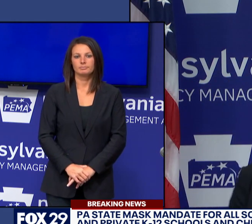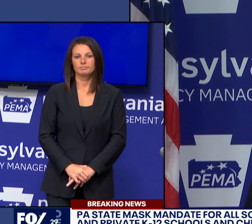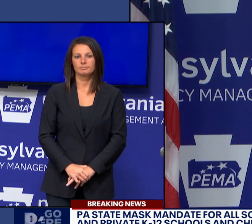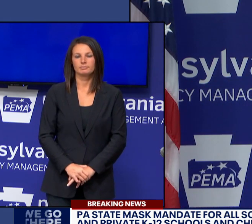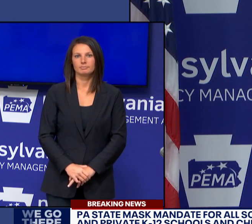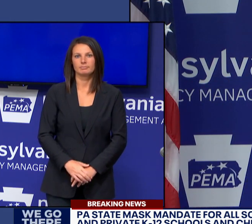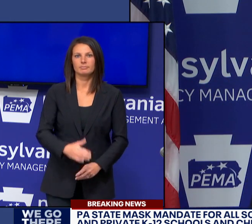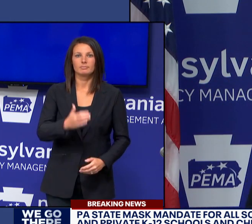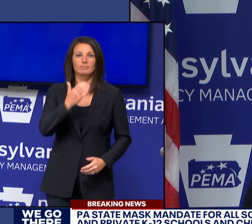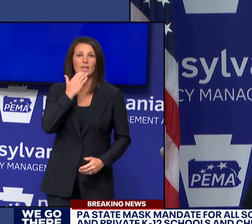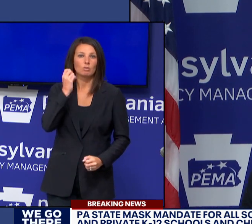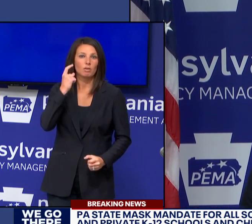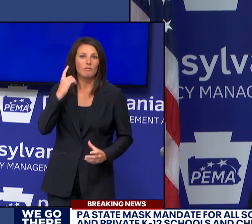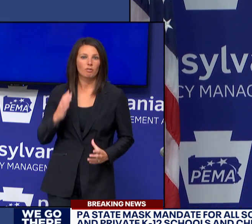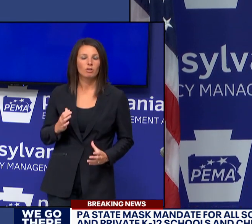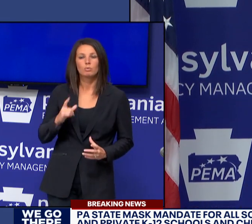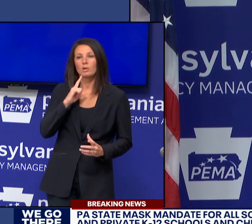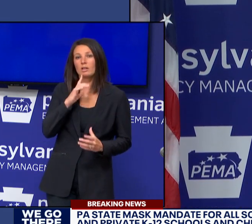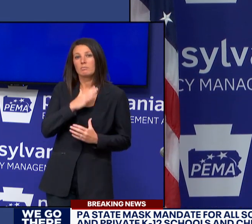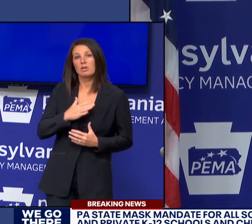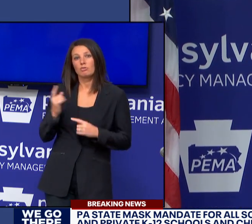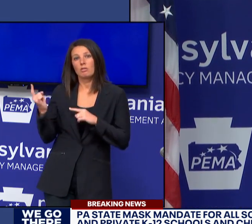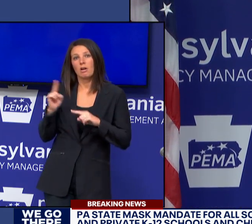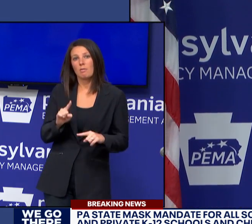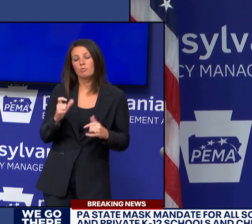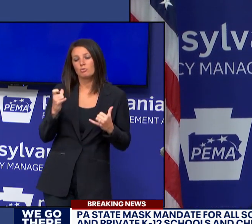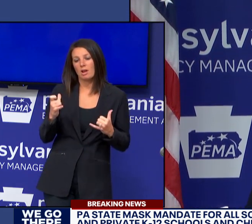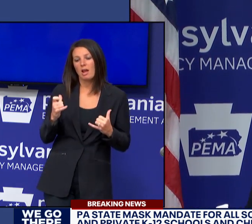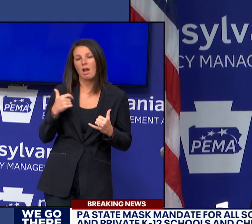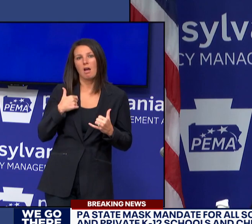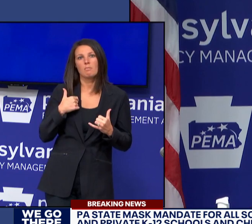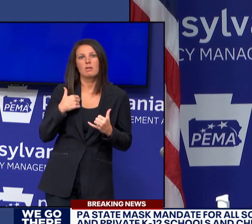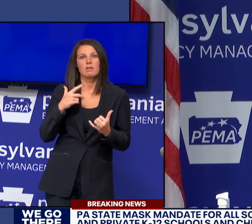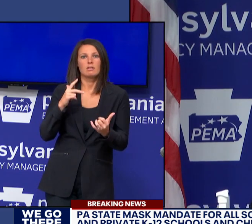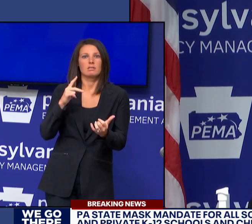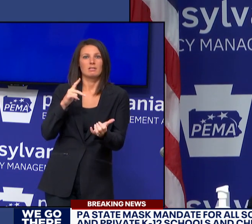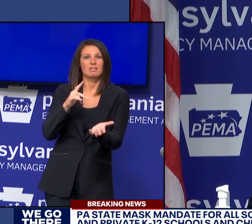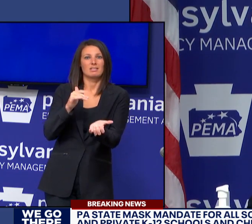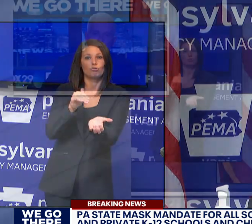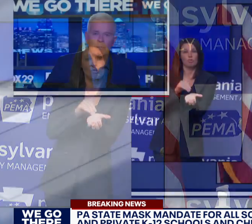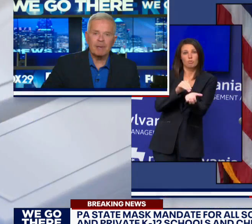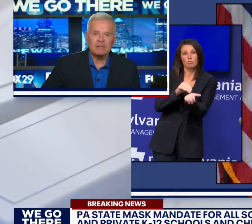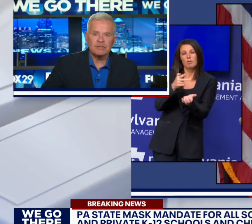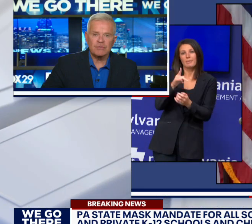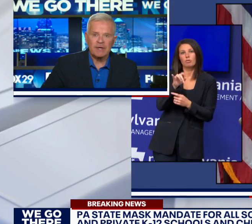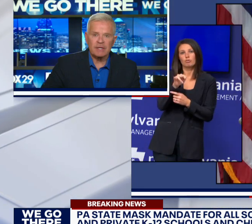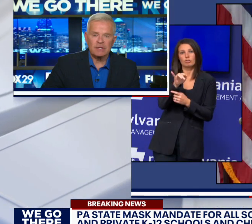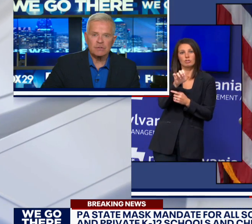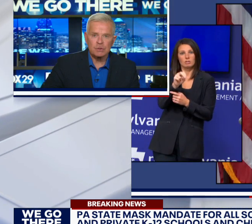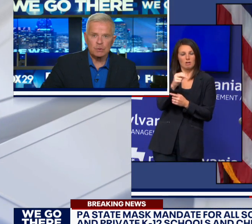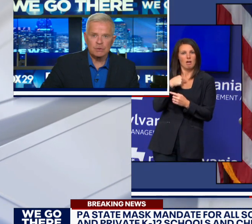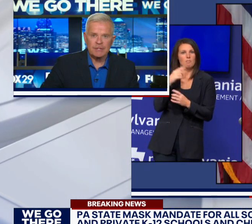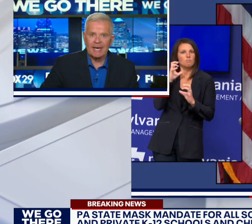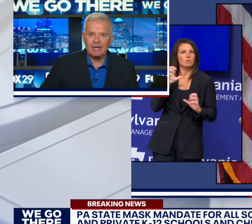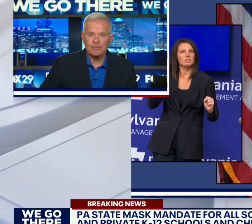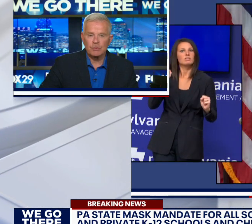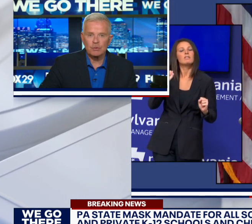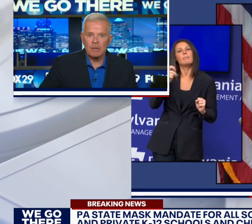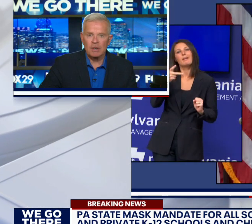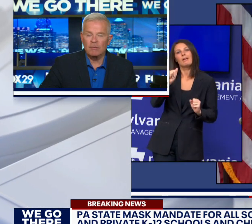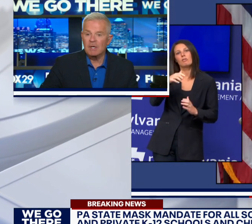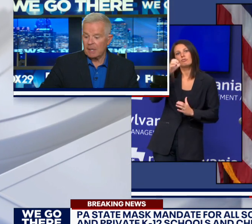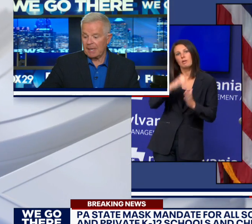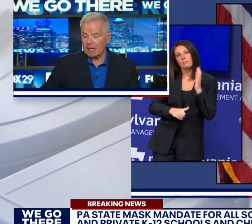All right, you just heard Governor Tom Wolf announce that masks will be required in all Pennsylvania schools, K